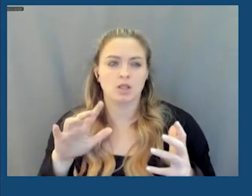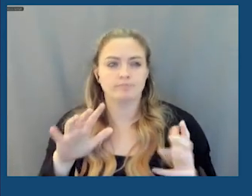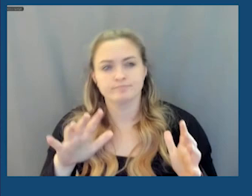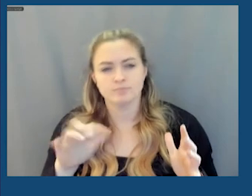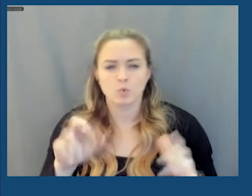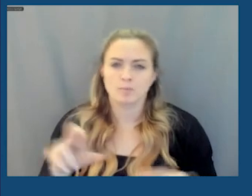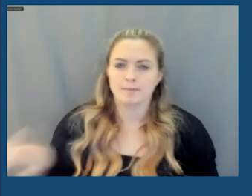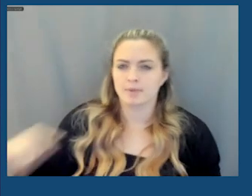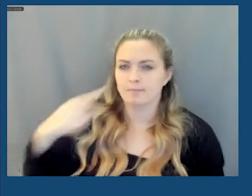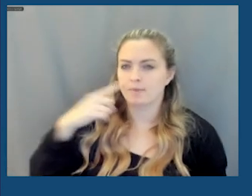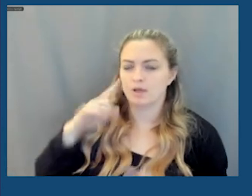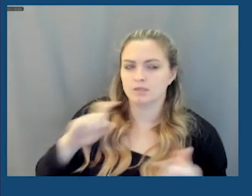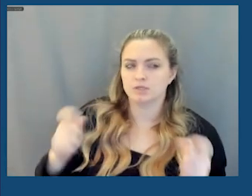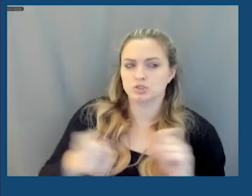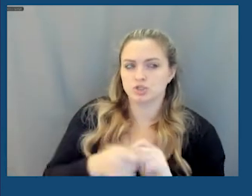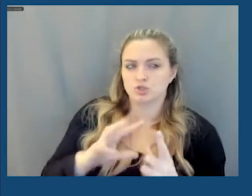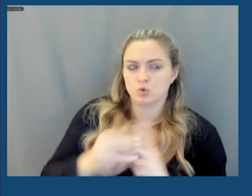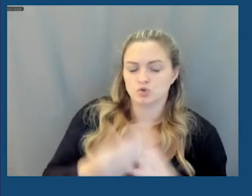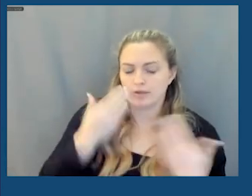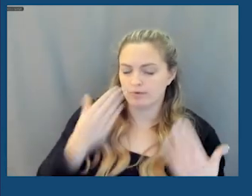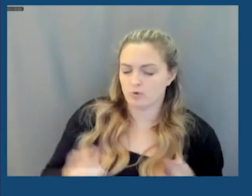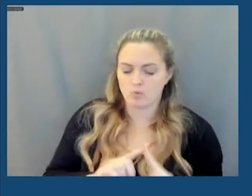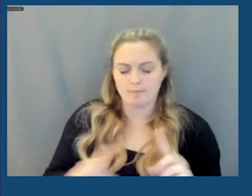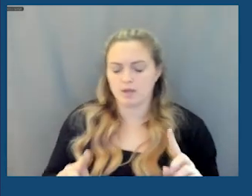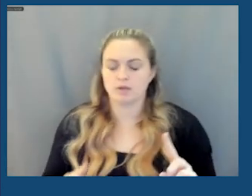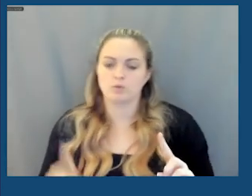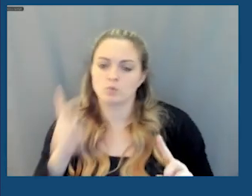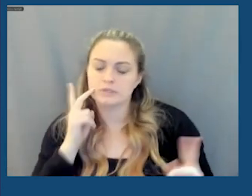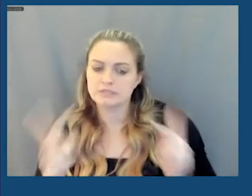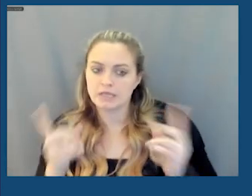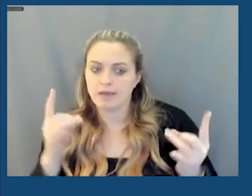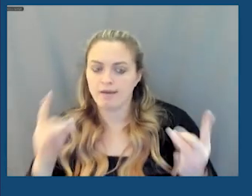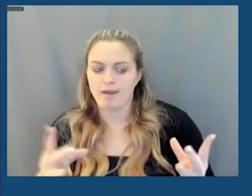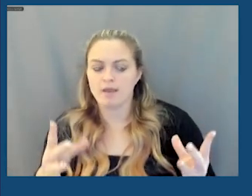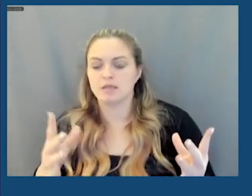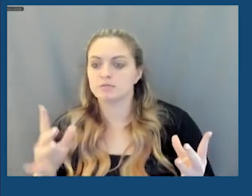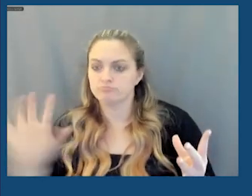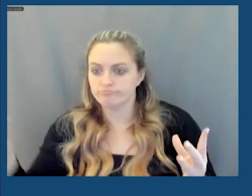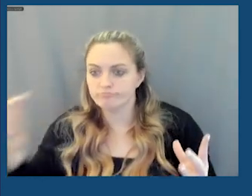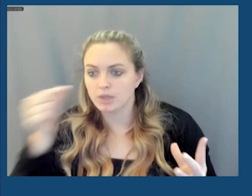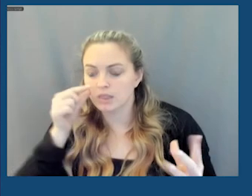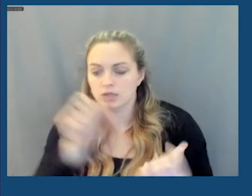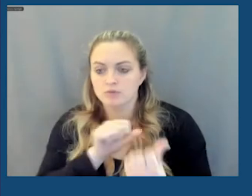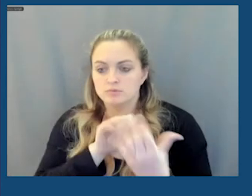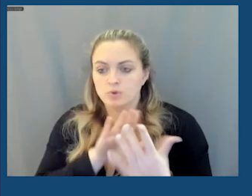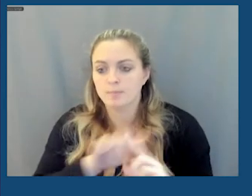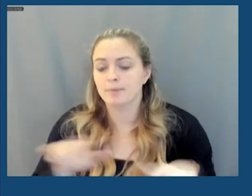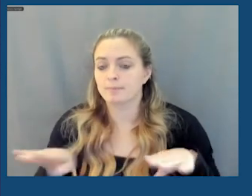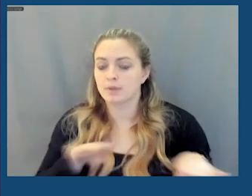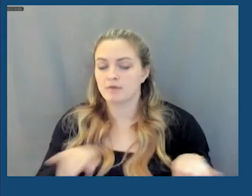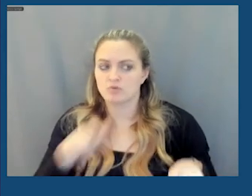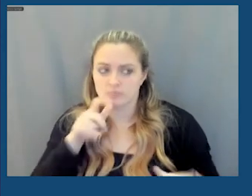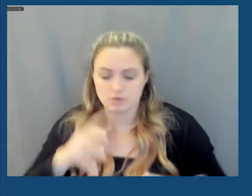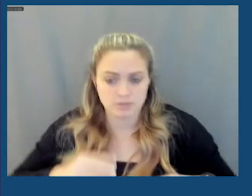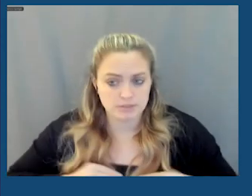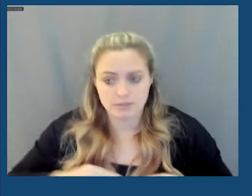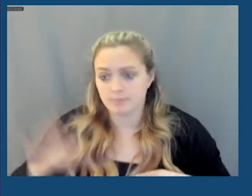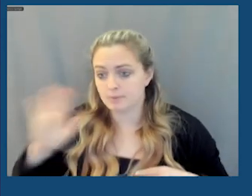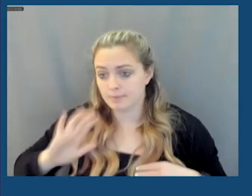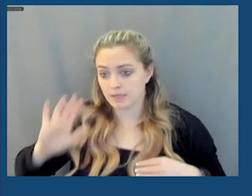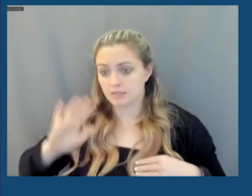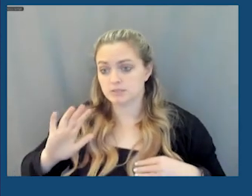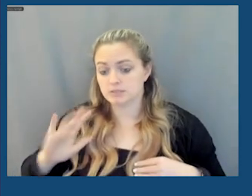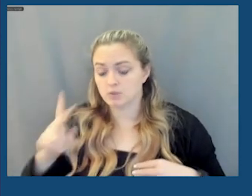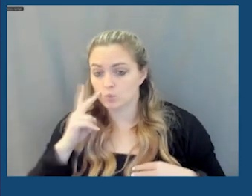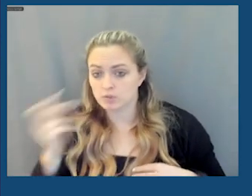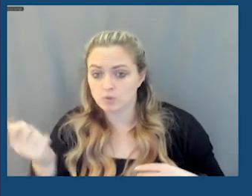climate changed the culture. We now see hate as a political strategy. Behavior that was unacceptable in the past, we see all